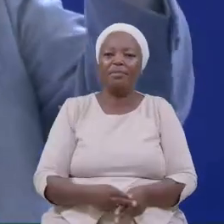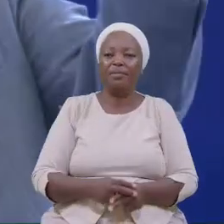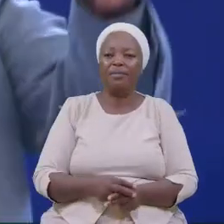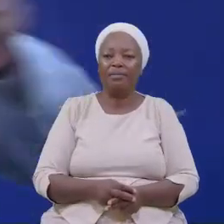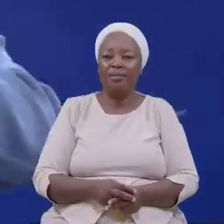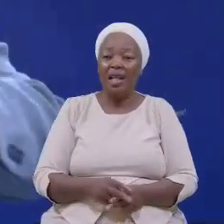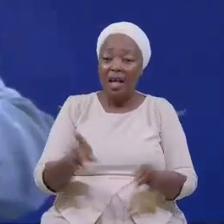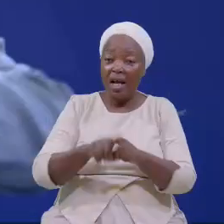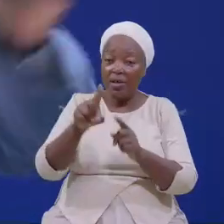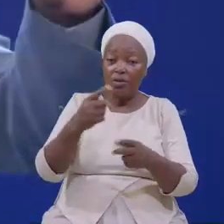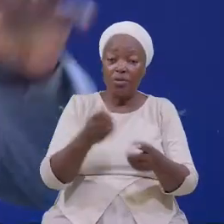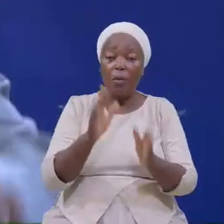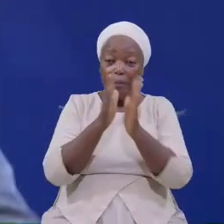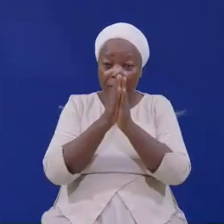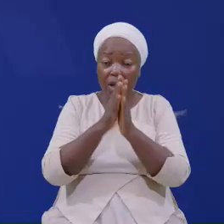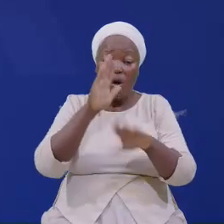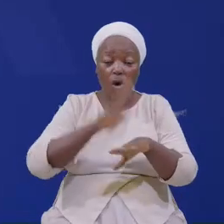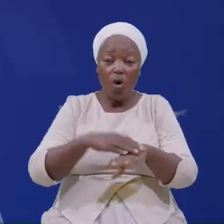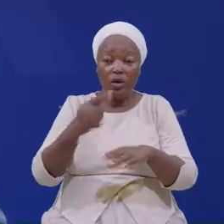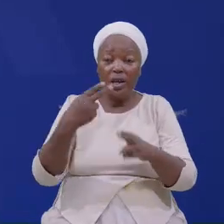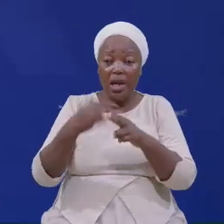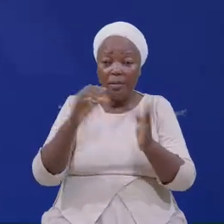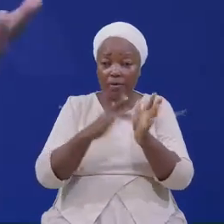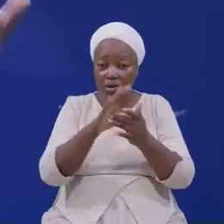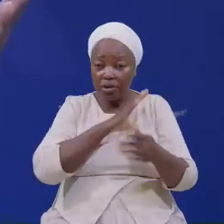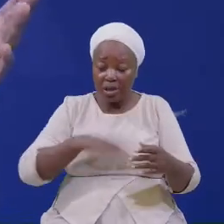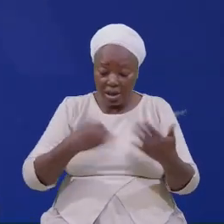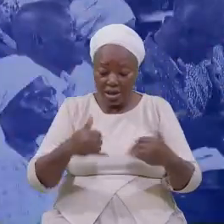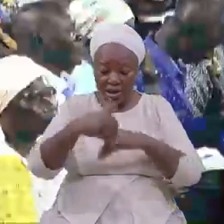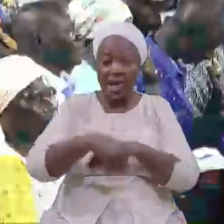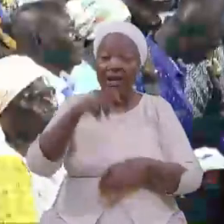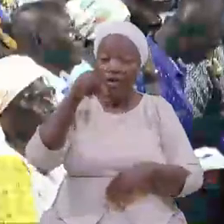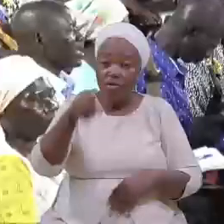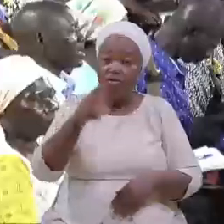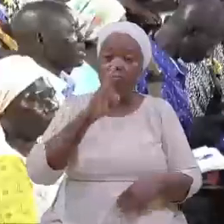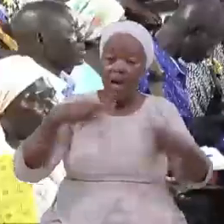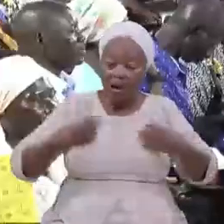As you call his name today, you are healed.